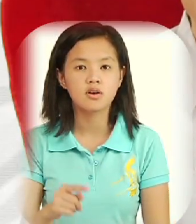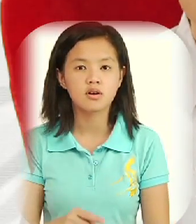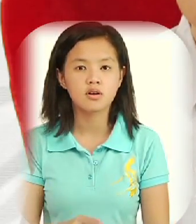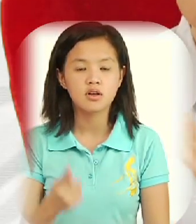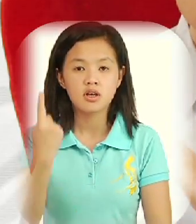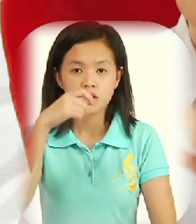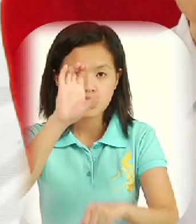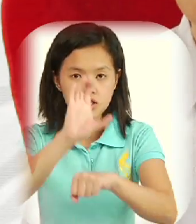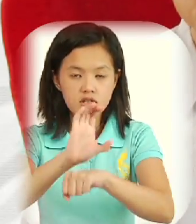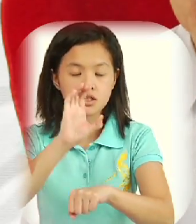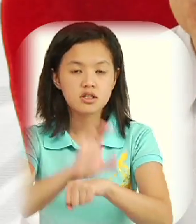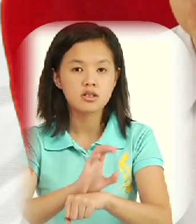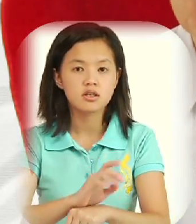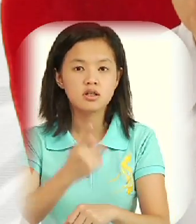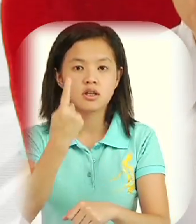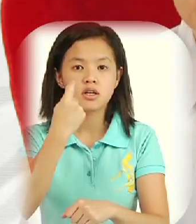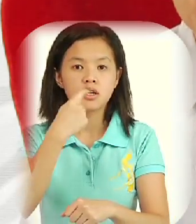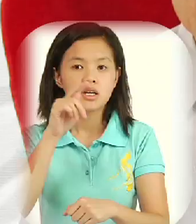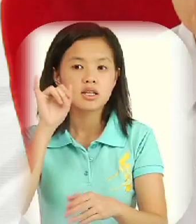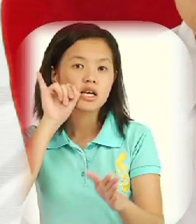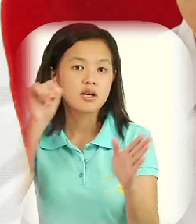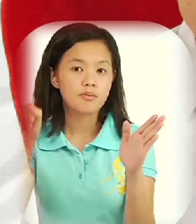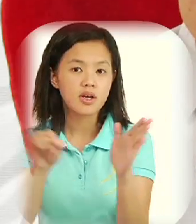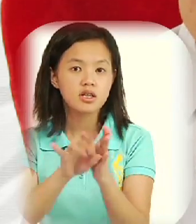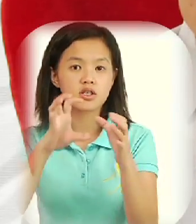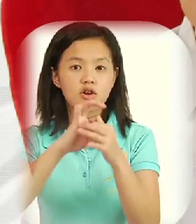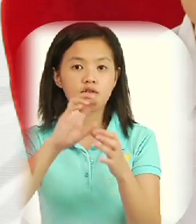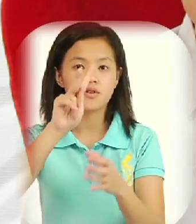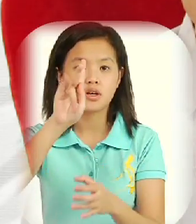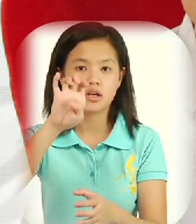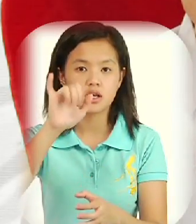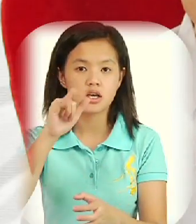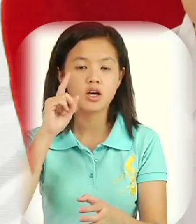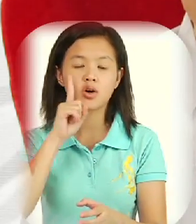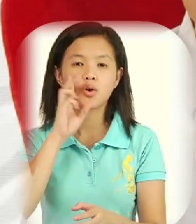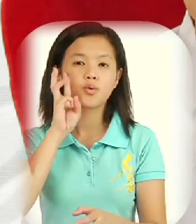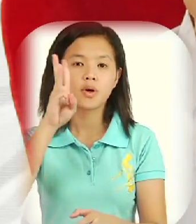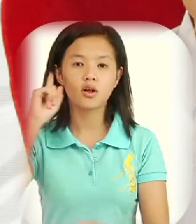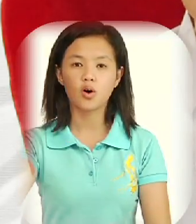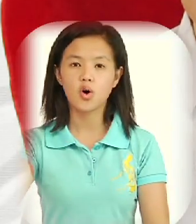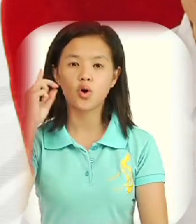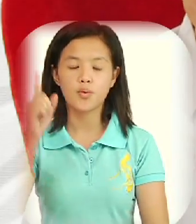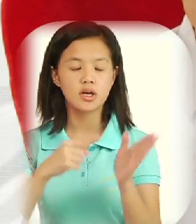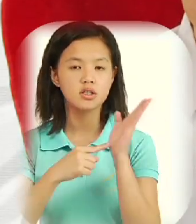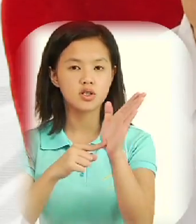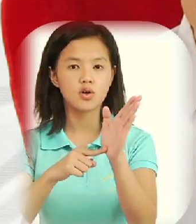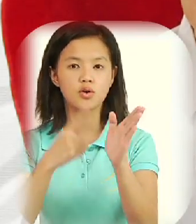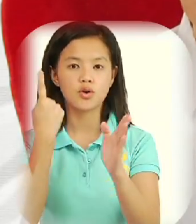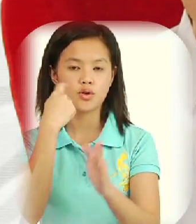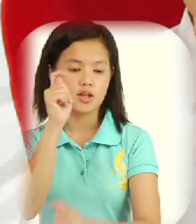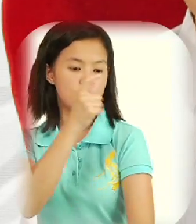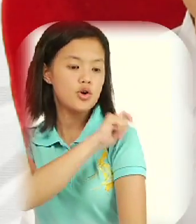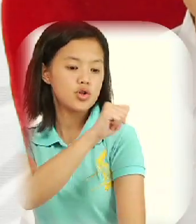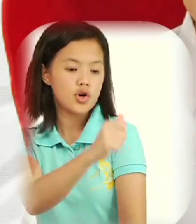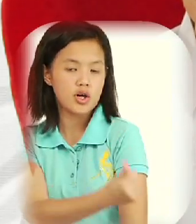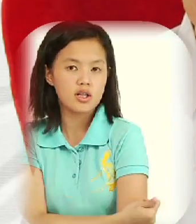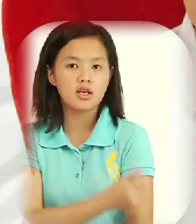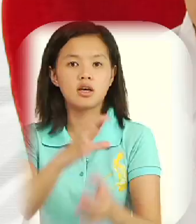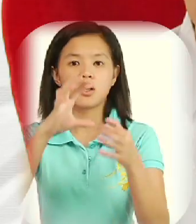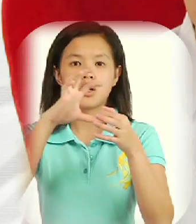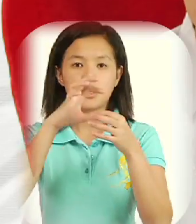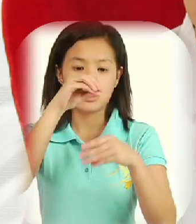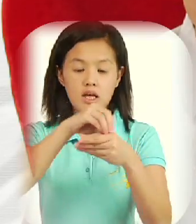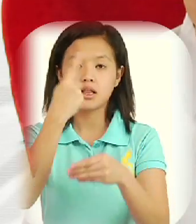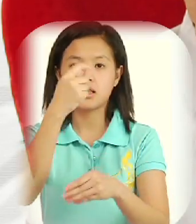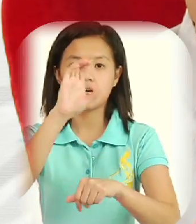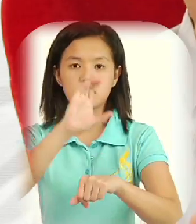for the church, the image of the keys would always symbolize for us authority in